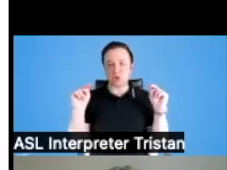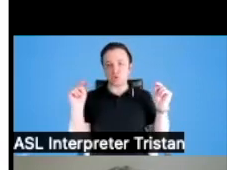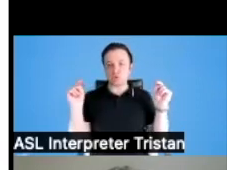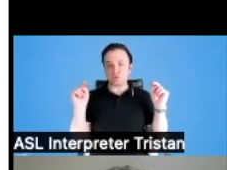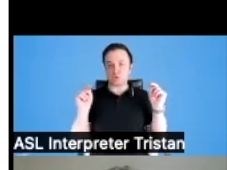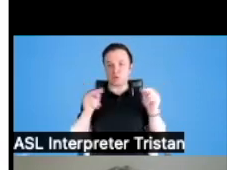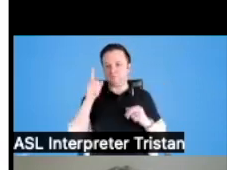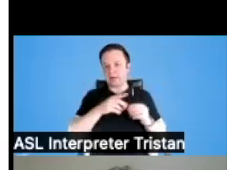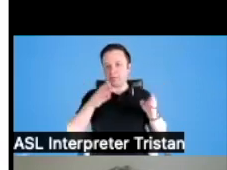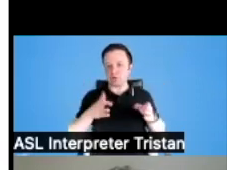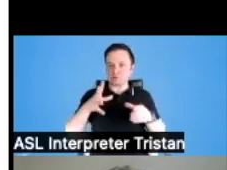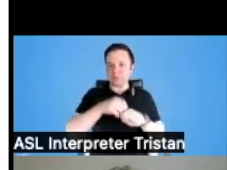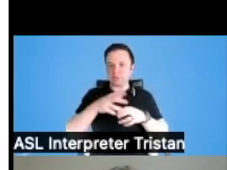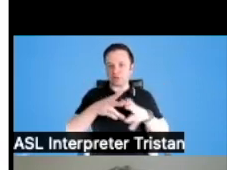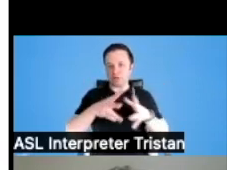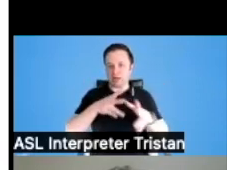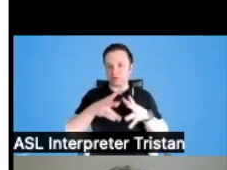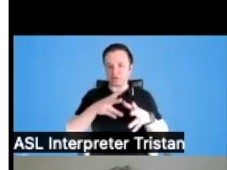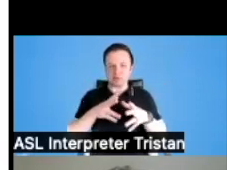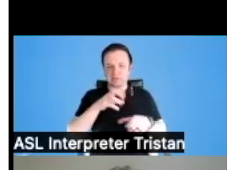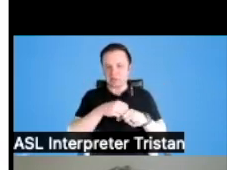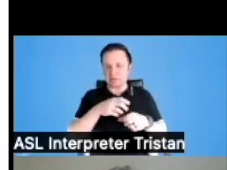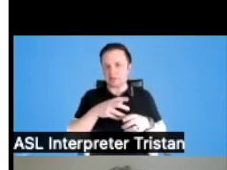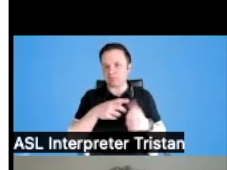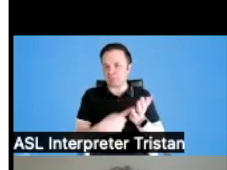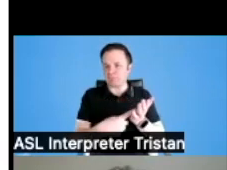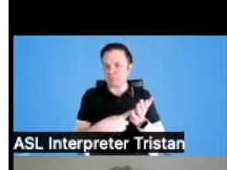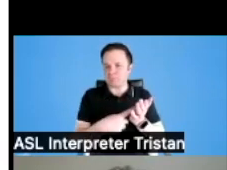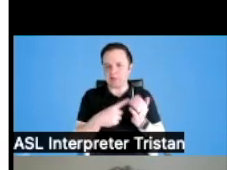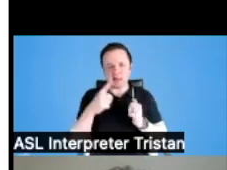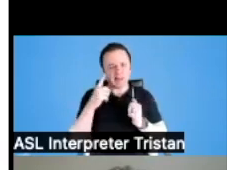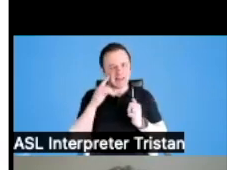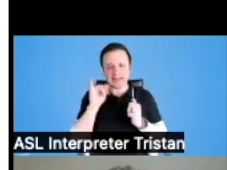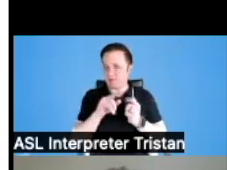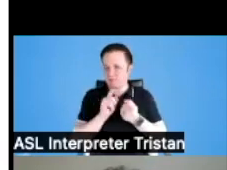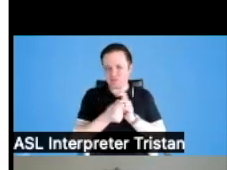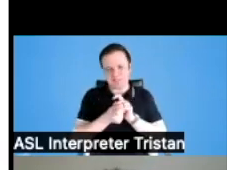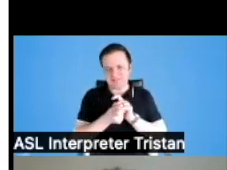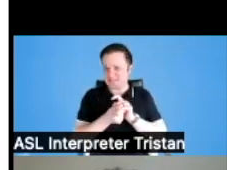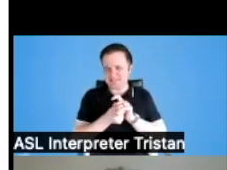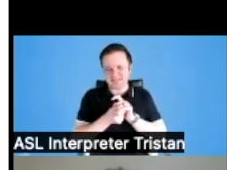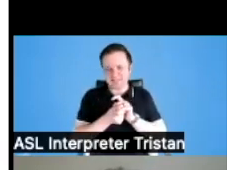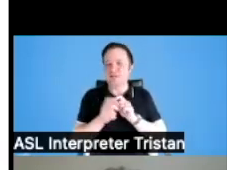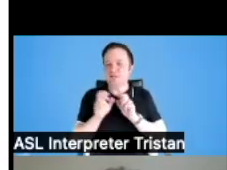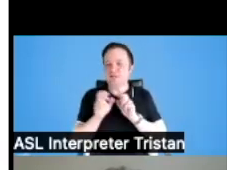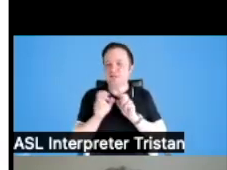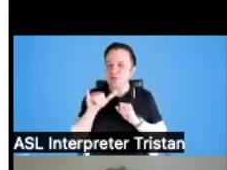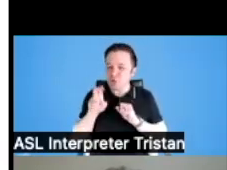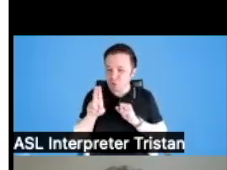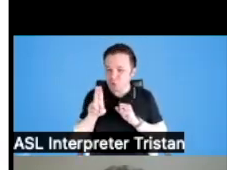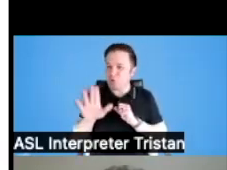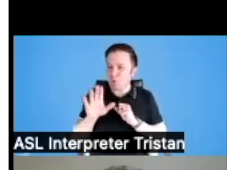fake person into the conversation. And I think we're reteaching that and telling people you can bring your racialized